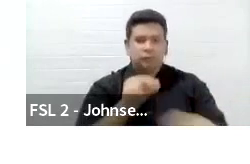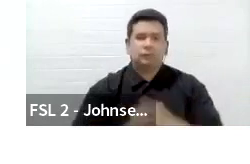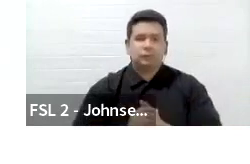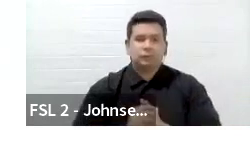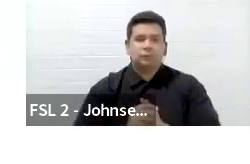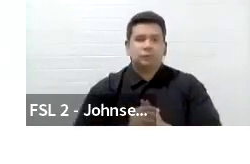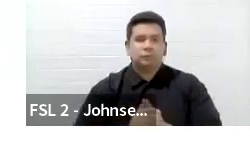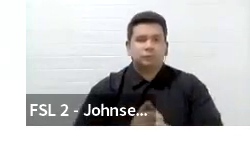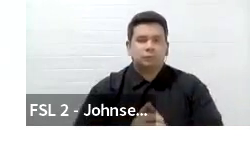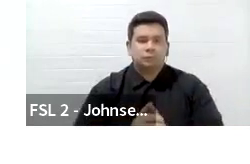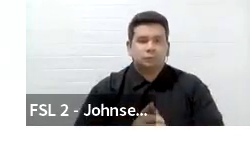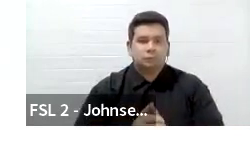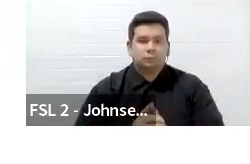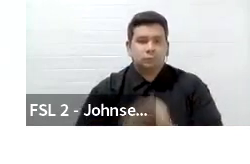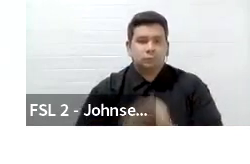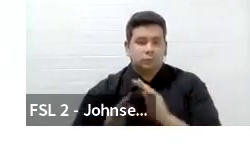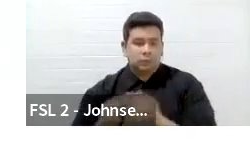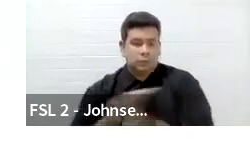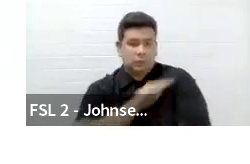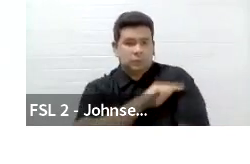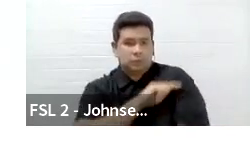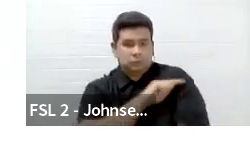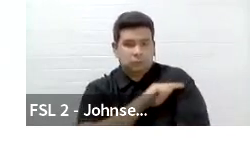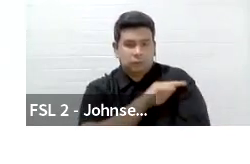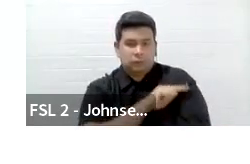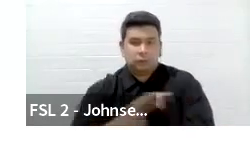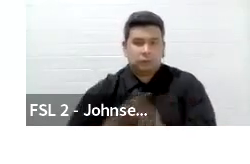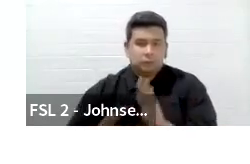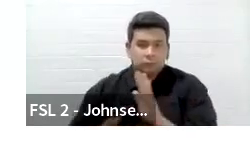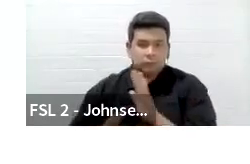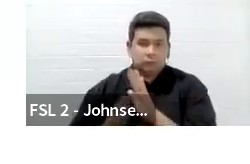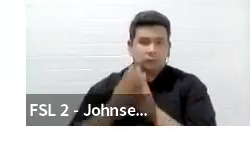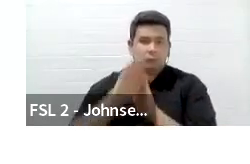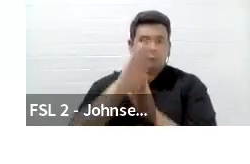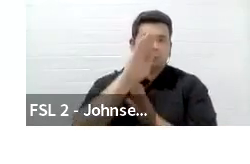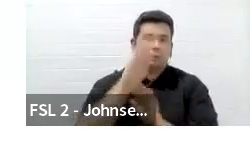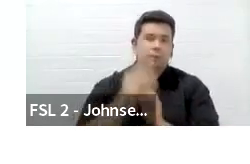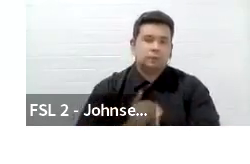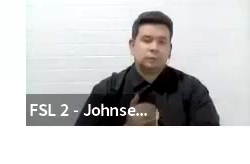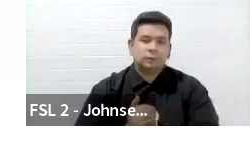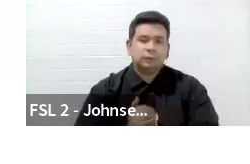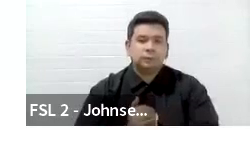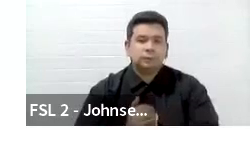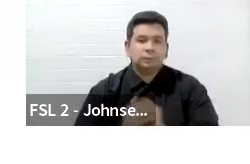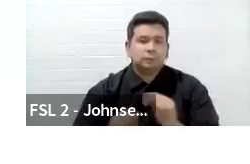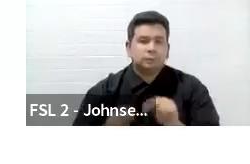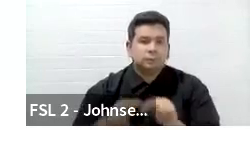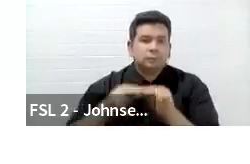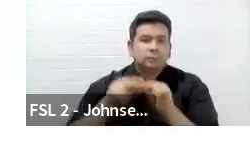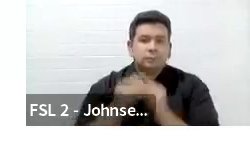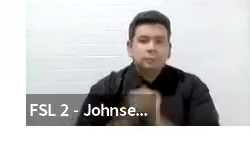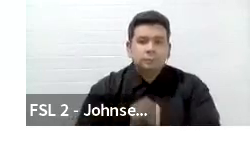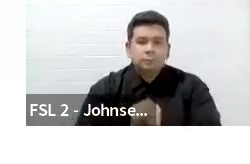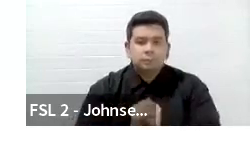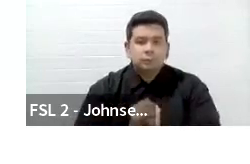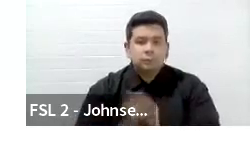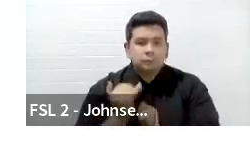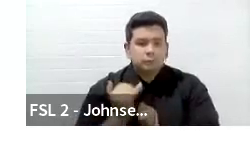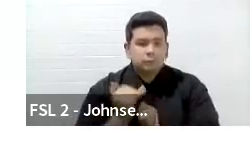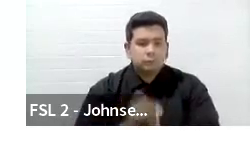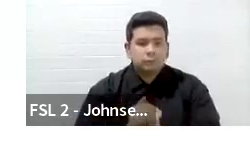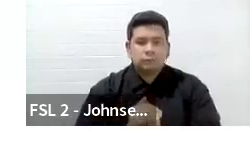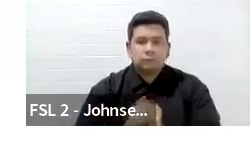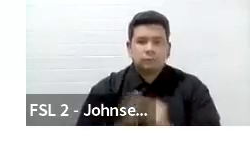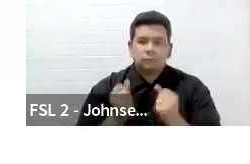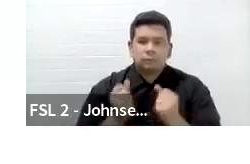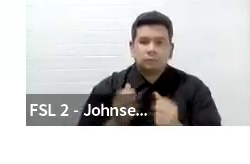two, natural increase is considered the major driver in our country's population growth, largely because of the very